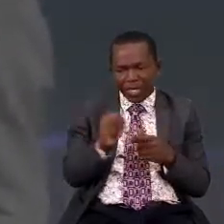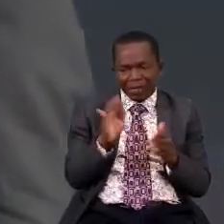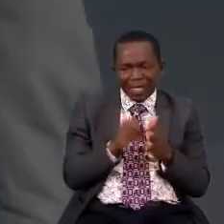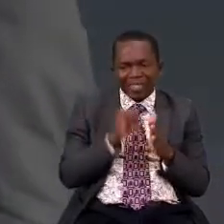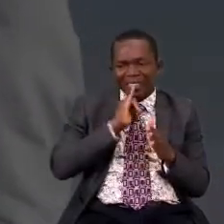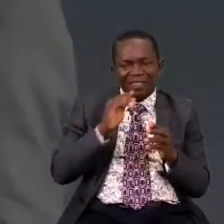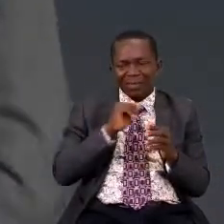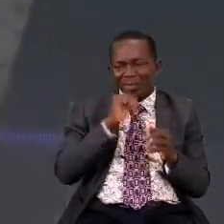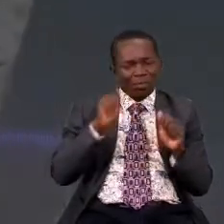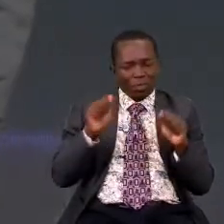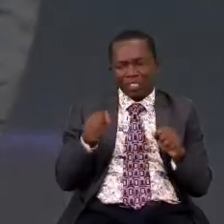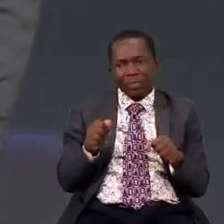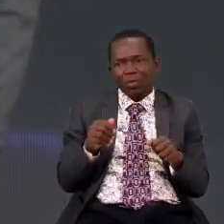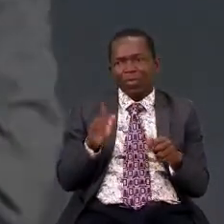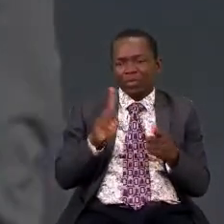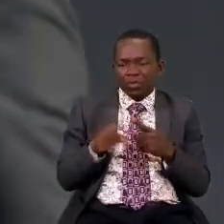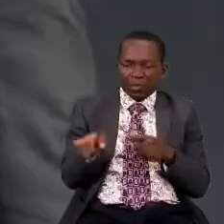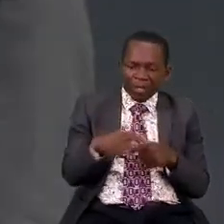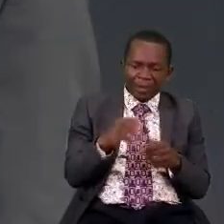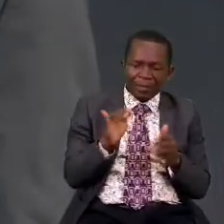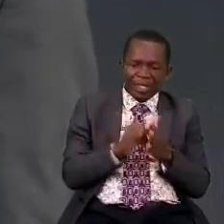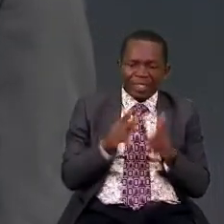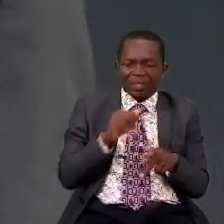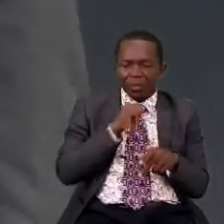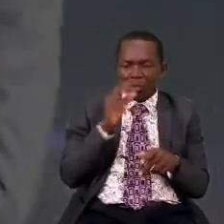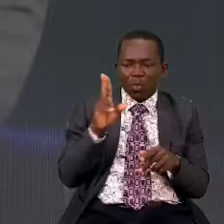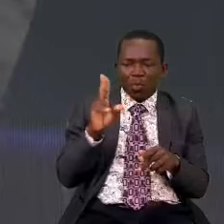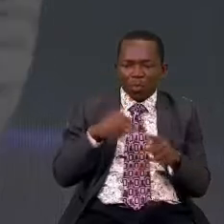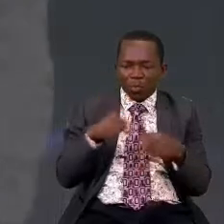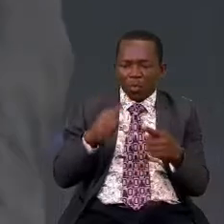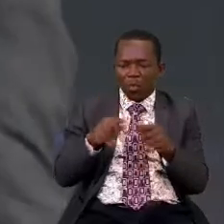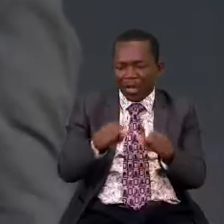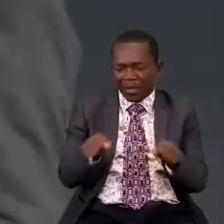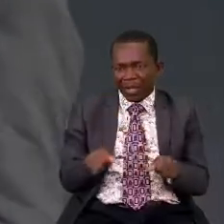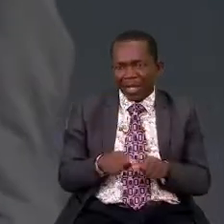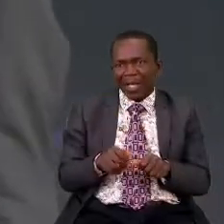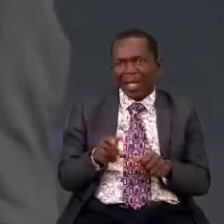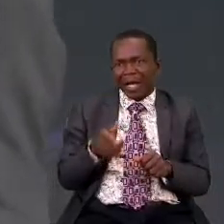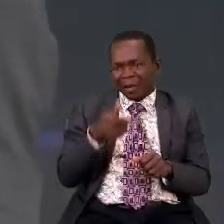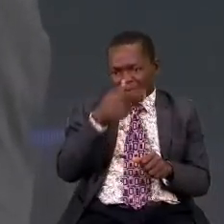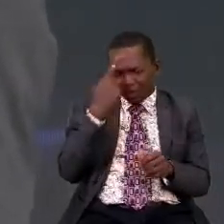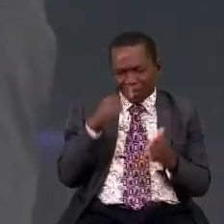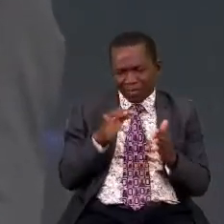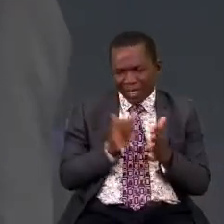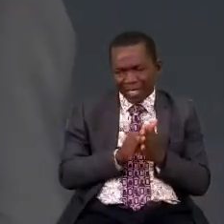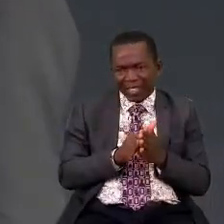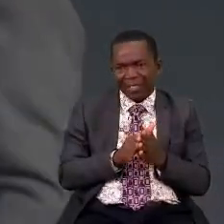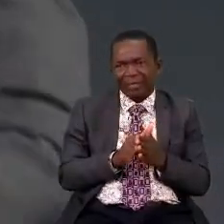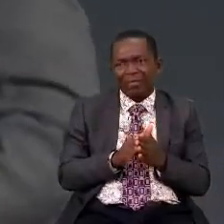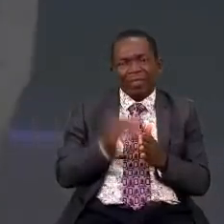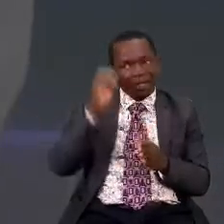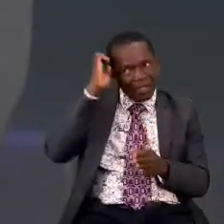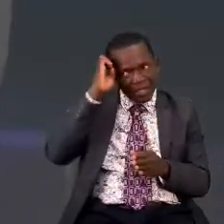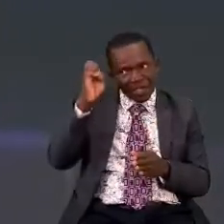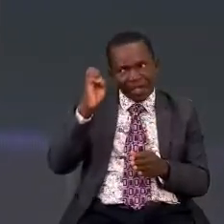he, by personal decision, he, by personal dependence